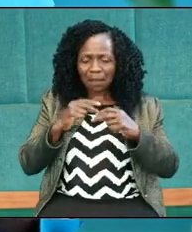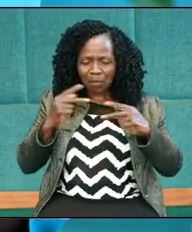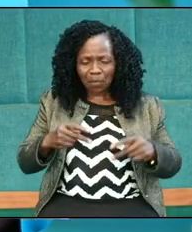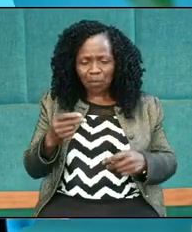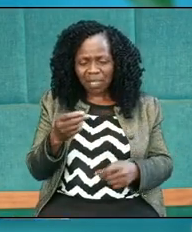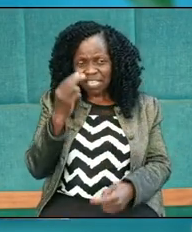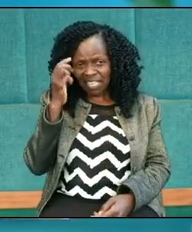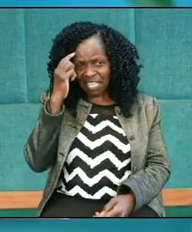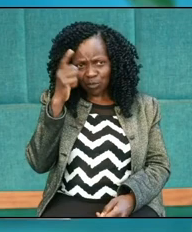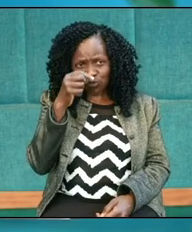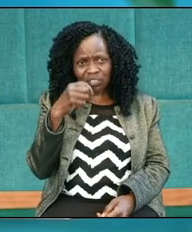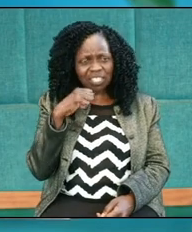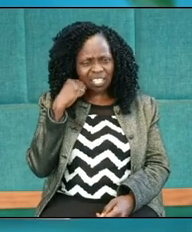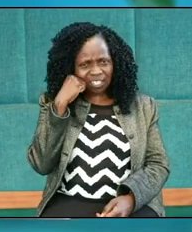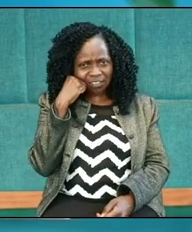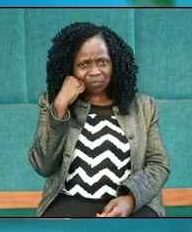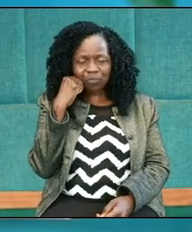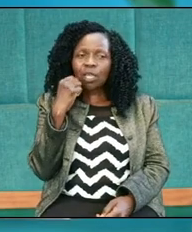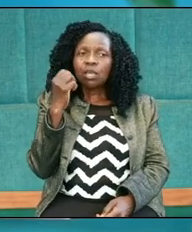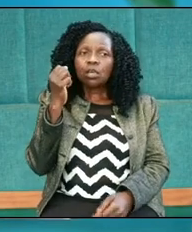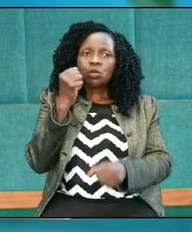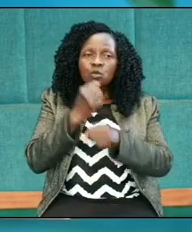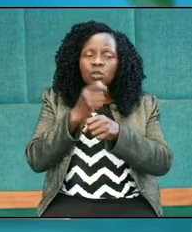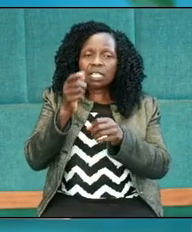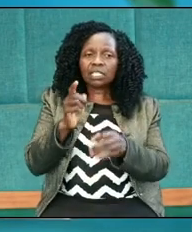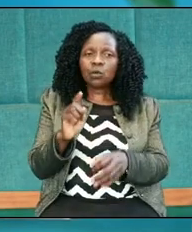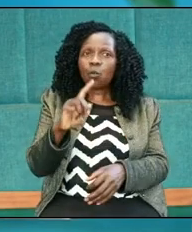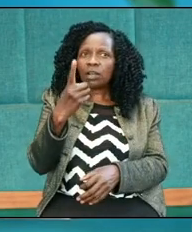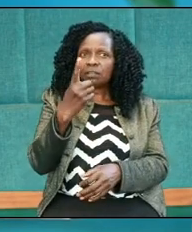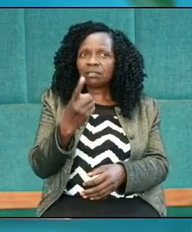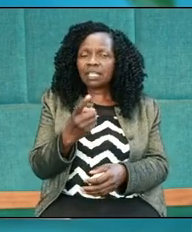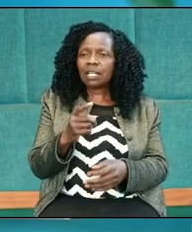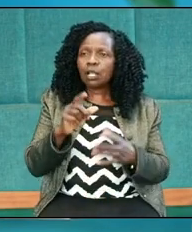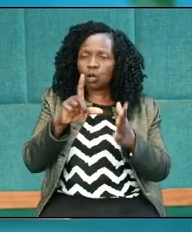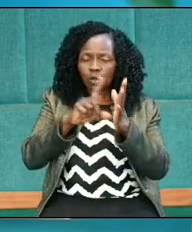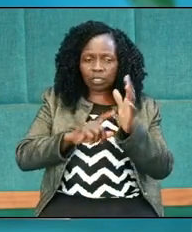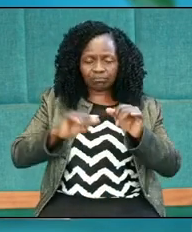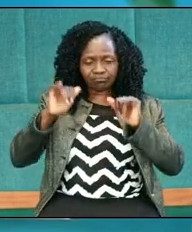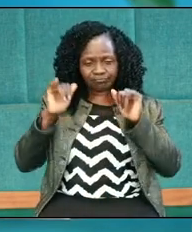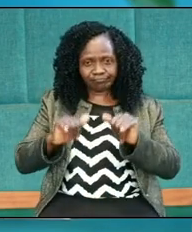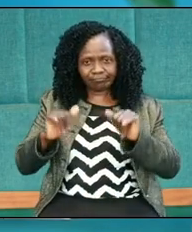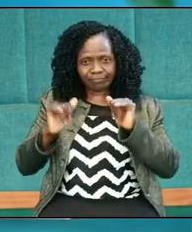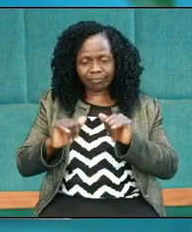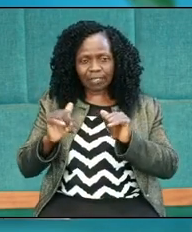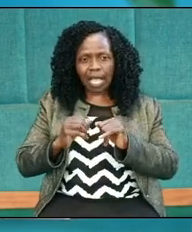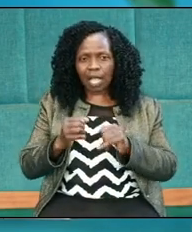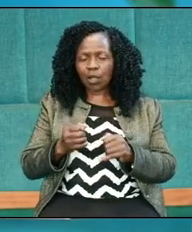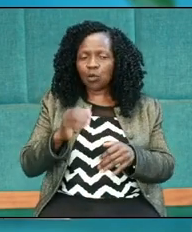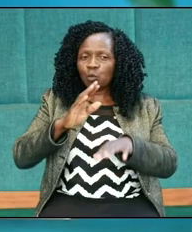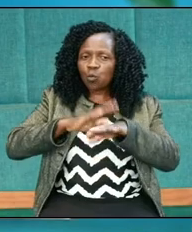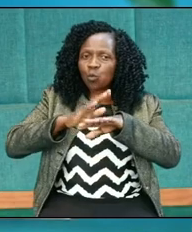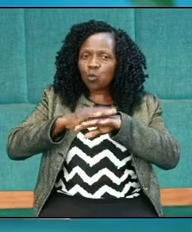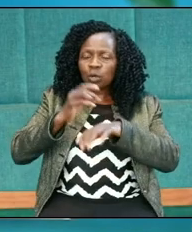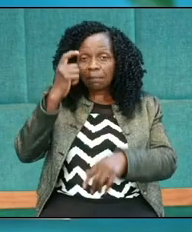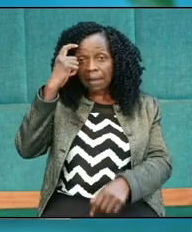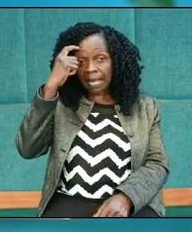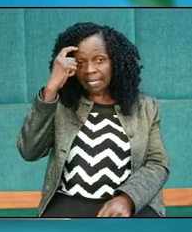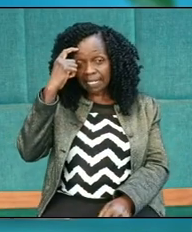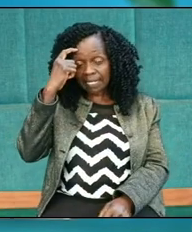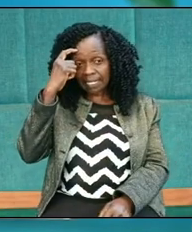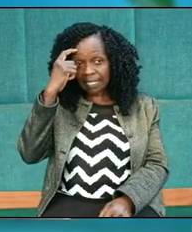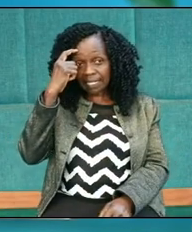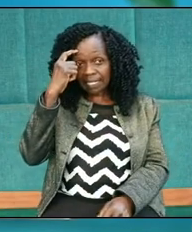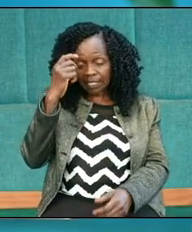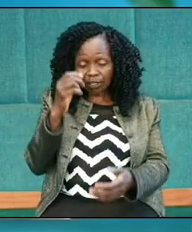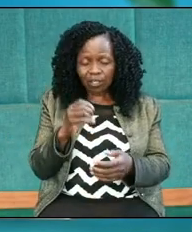it? But do you know that that is one of the laws of actually maintaining a sound mind? And it is not just the